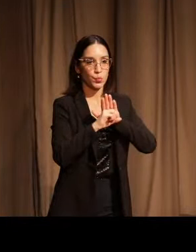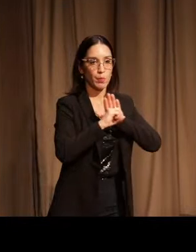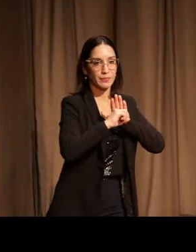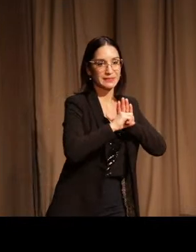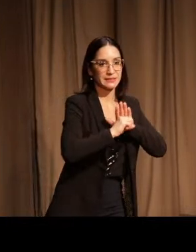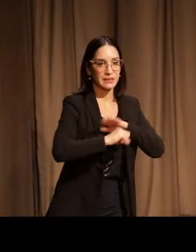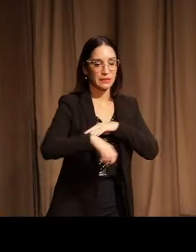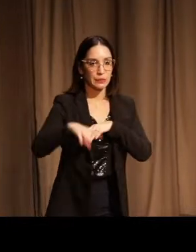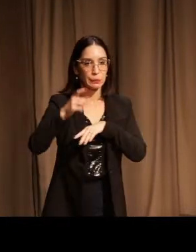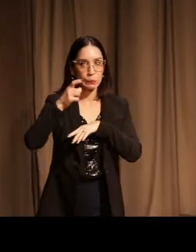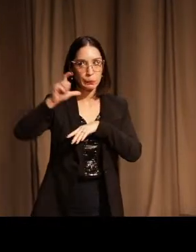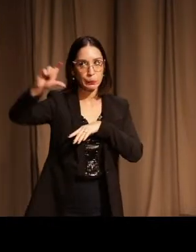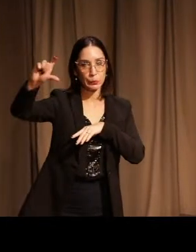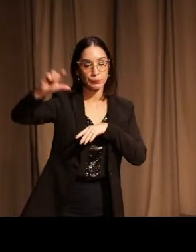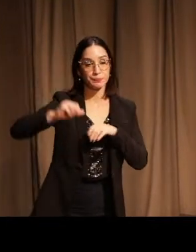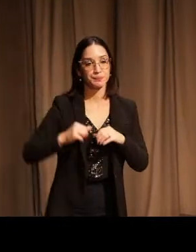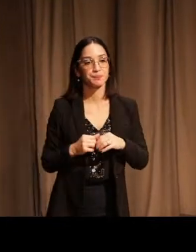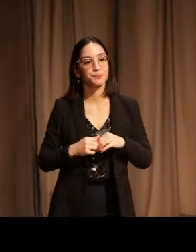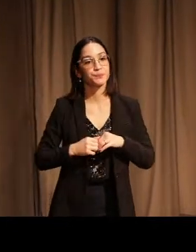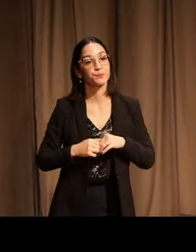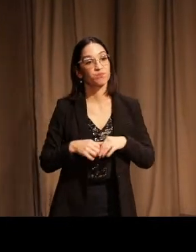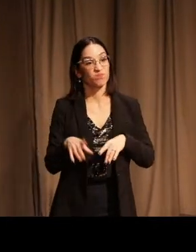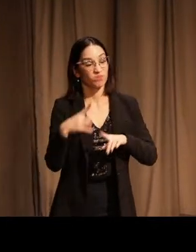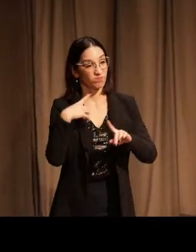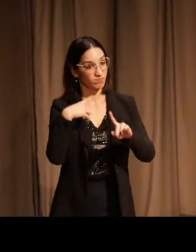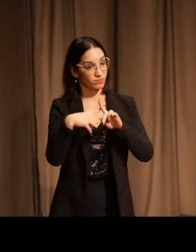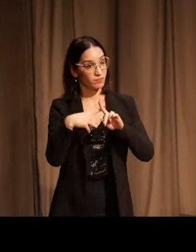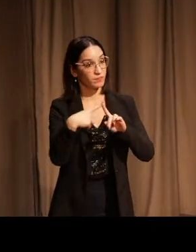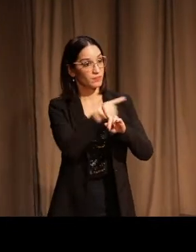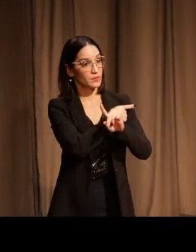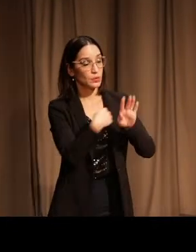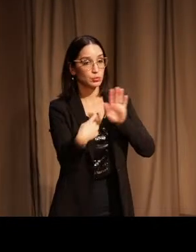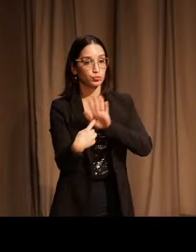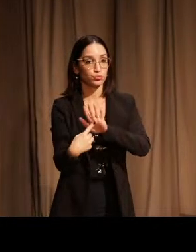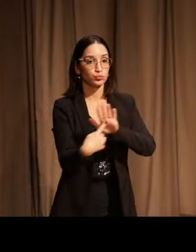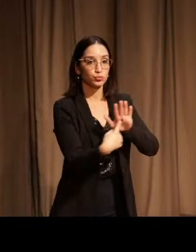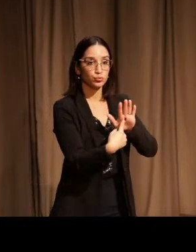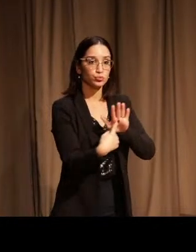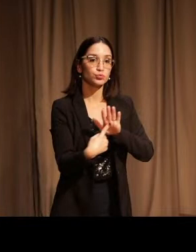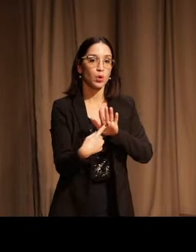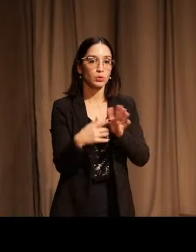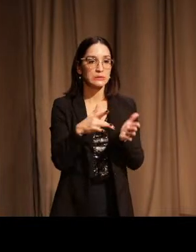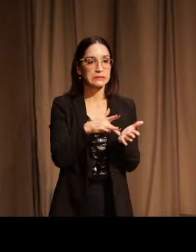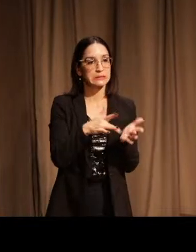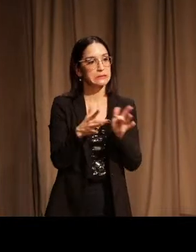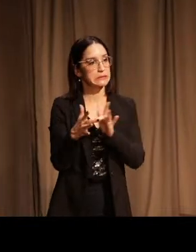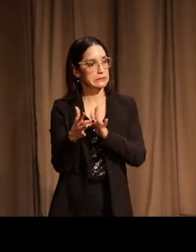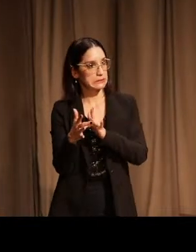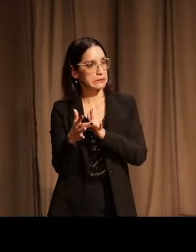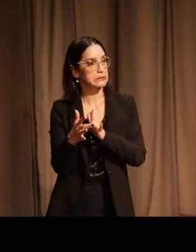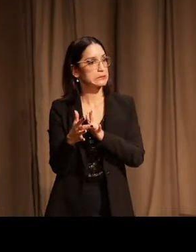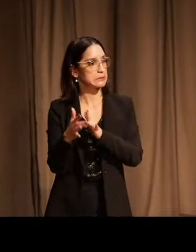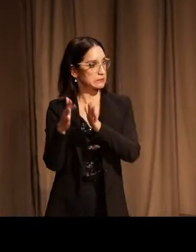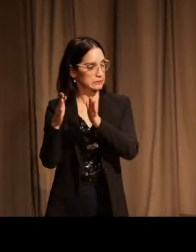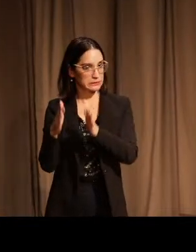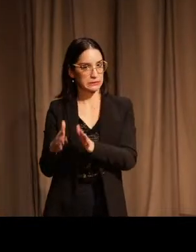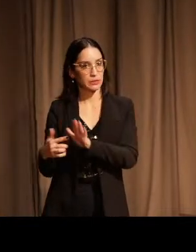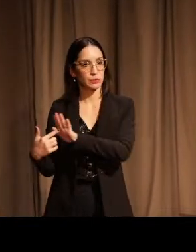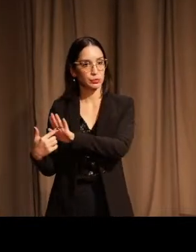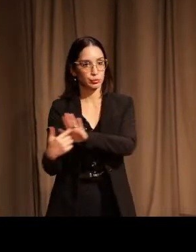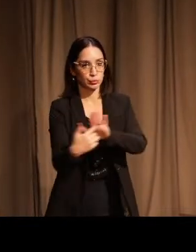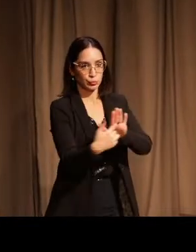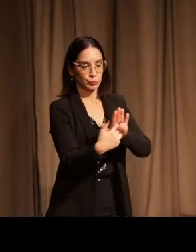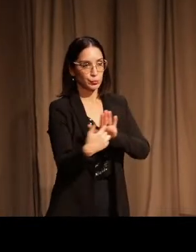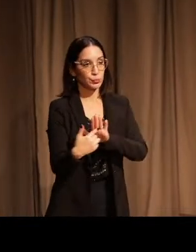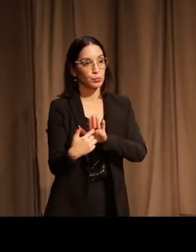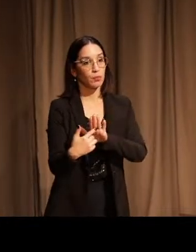detail, it's also a reference to the depiction of Jesus in the Cuscan Baroque school,